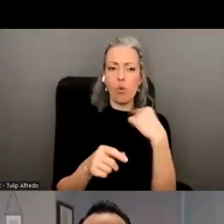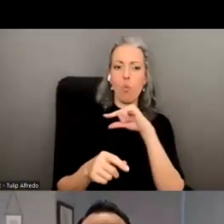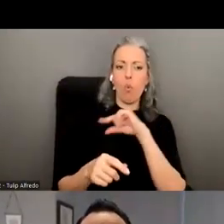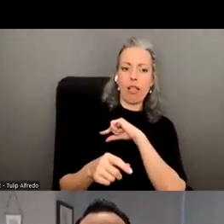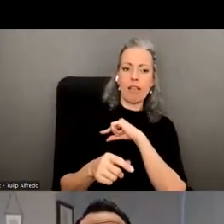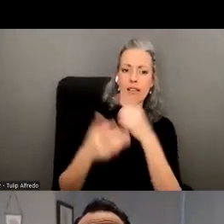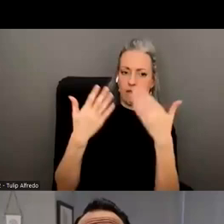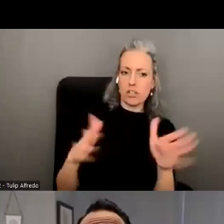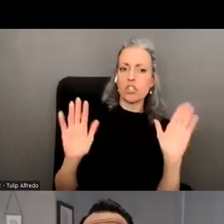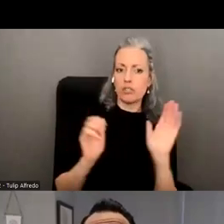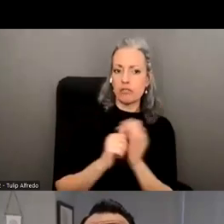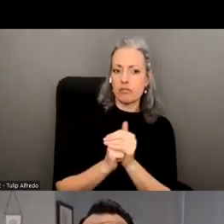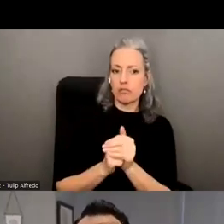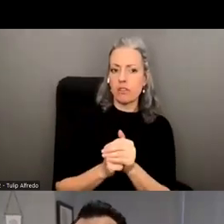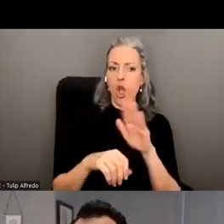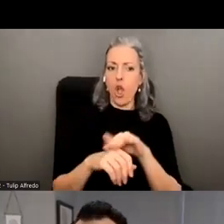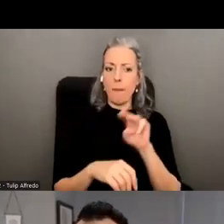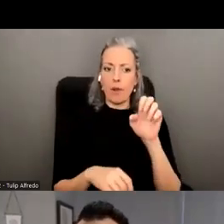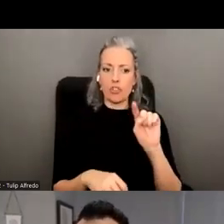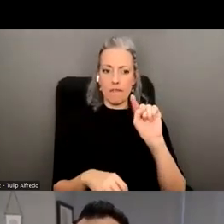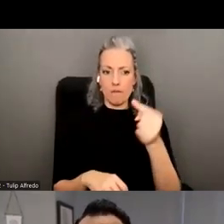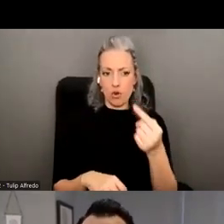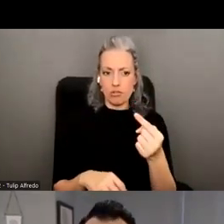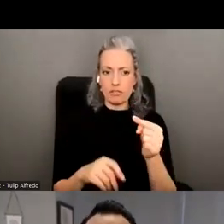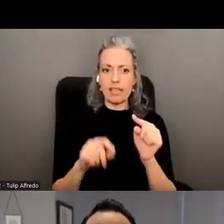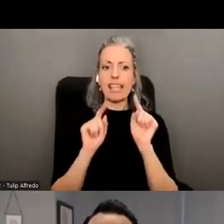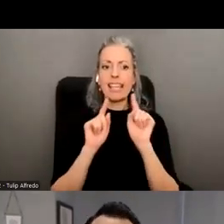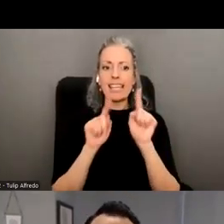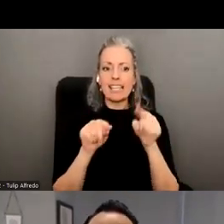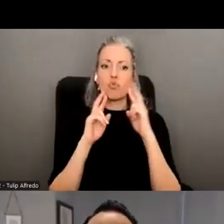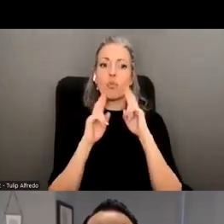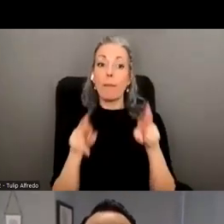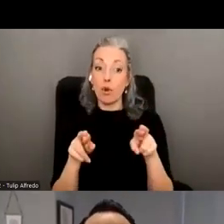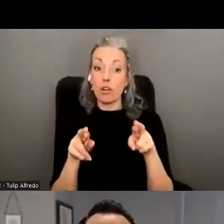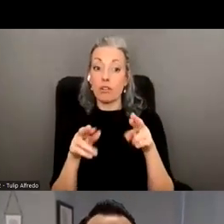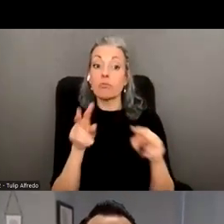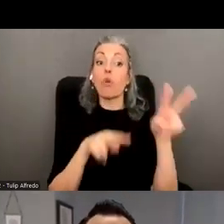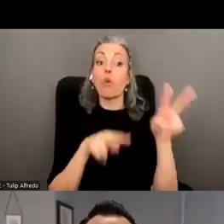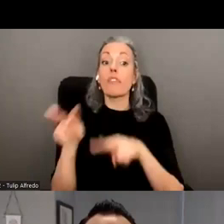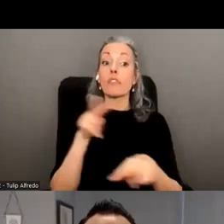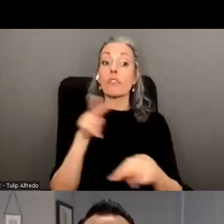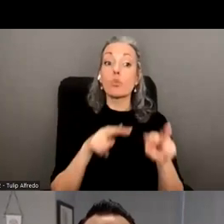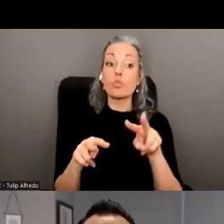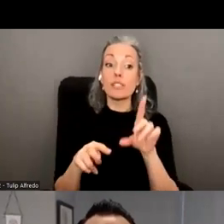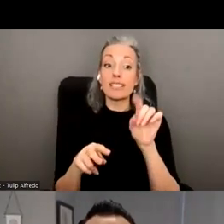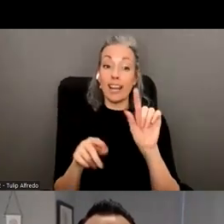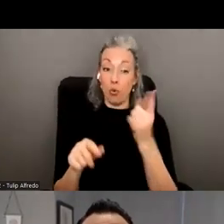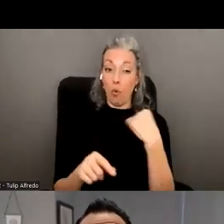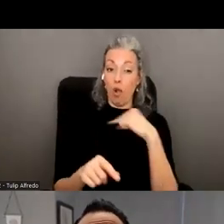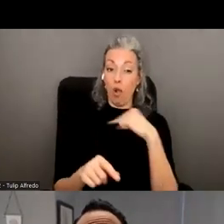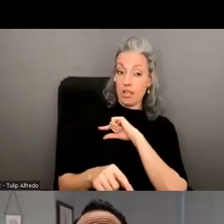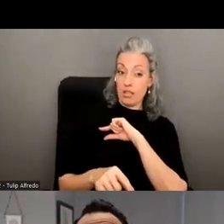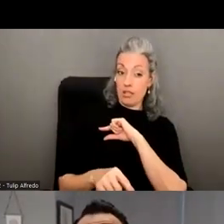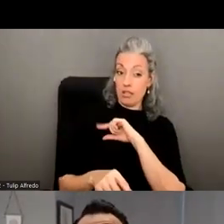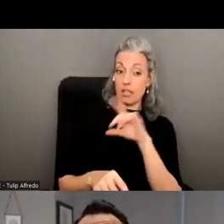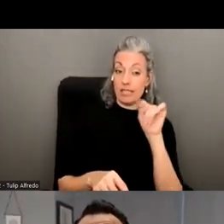And on March 1st, we'll be issuing a report to the legislature that overviews the data quality in the database,